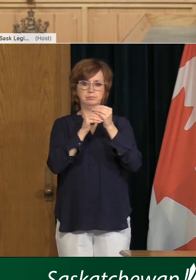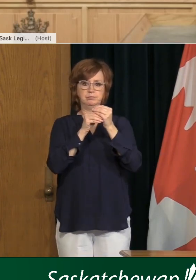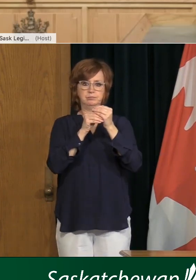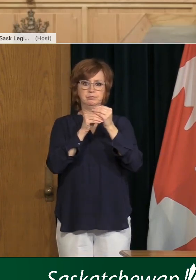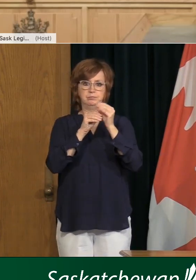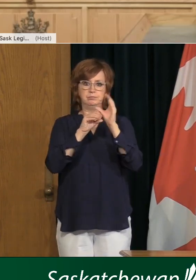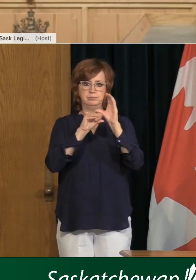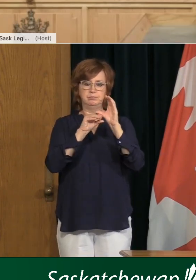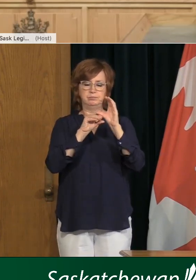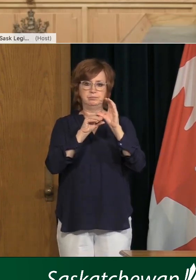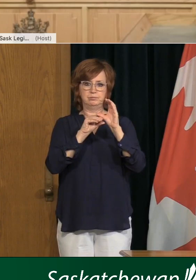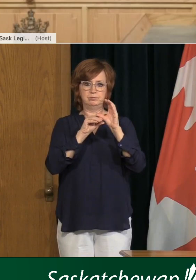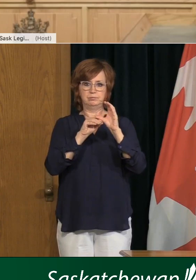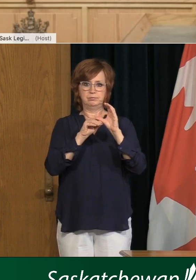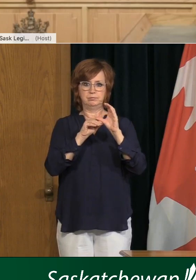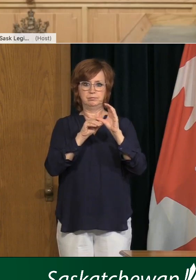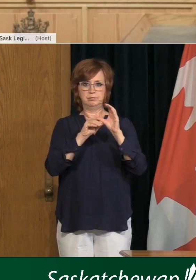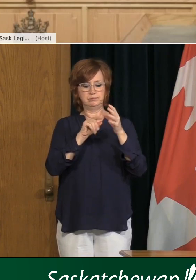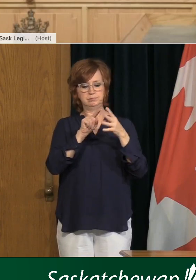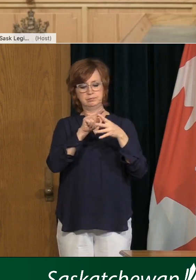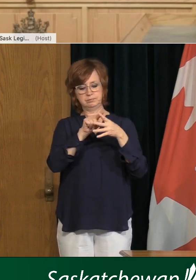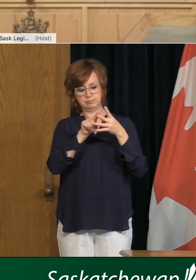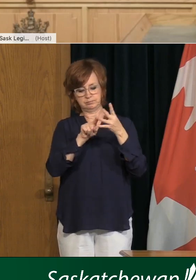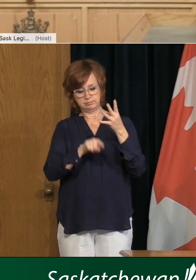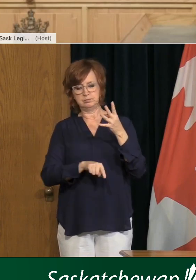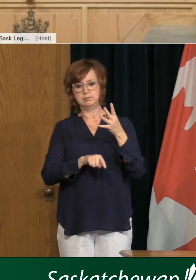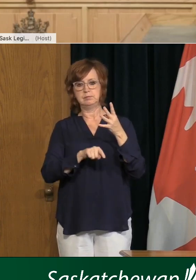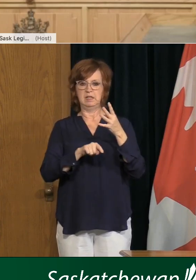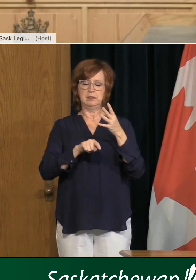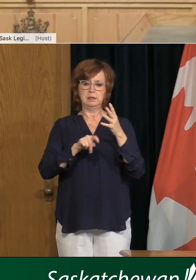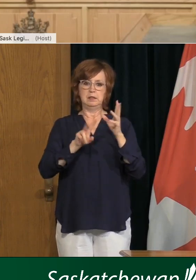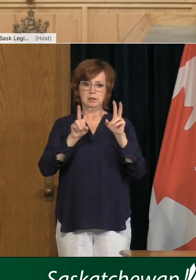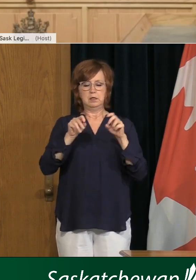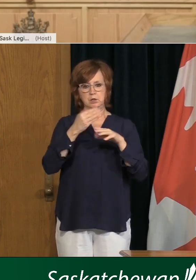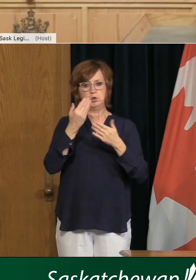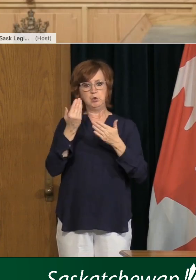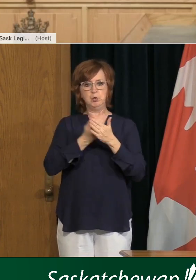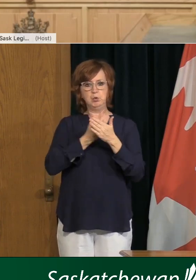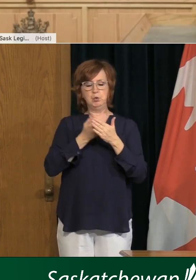expect to be a new normal. We do anticipate volumes that